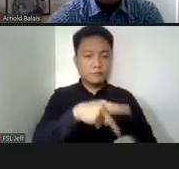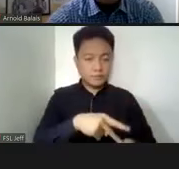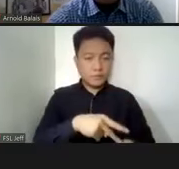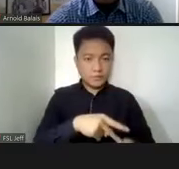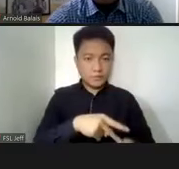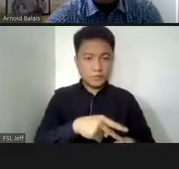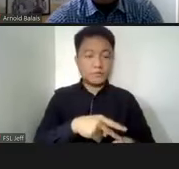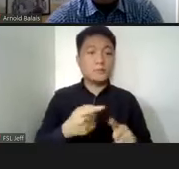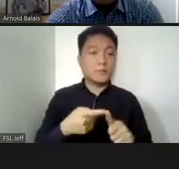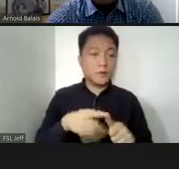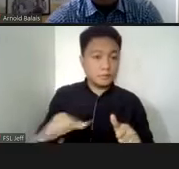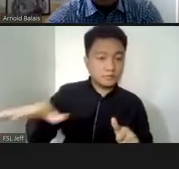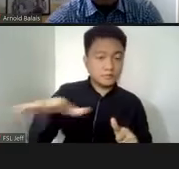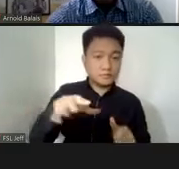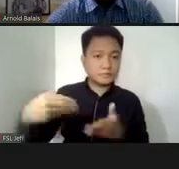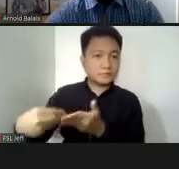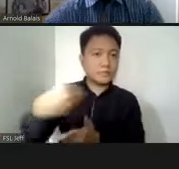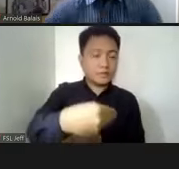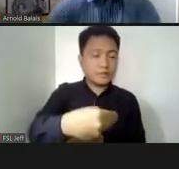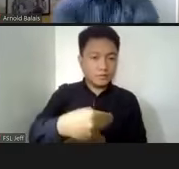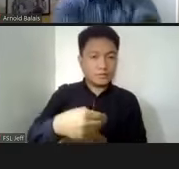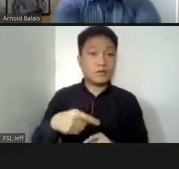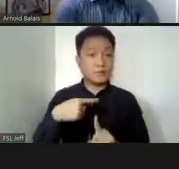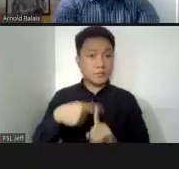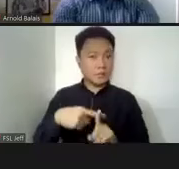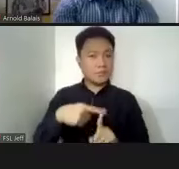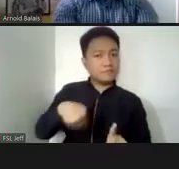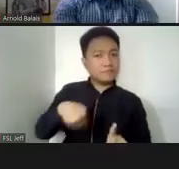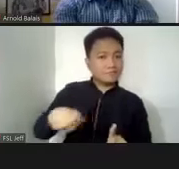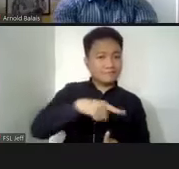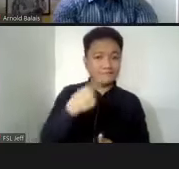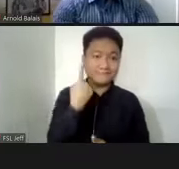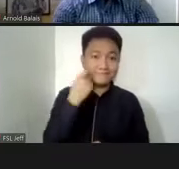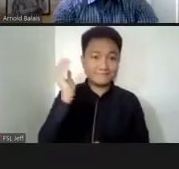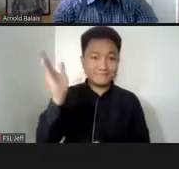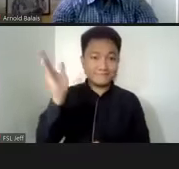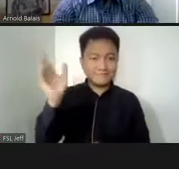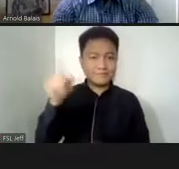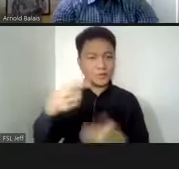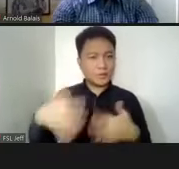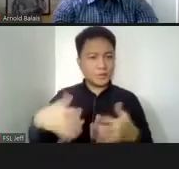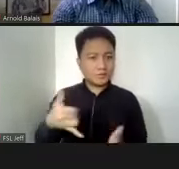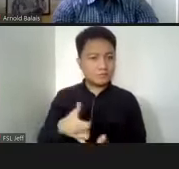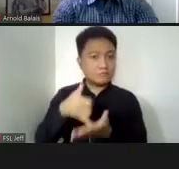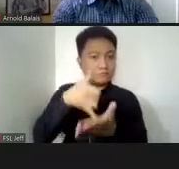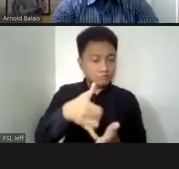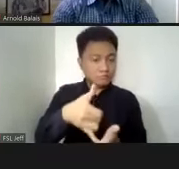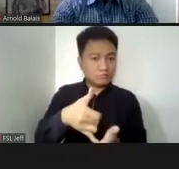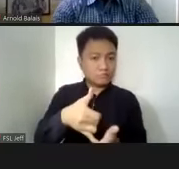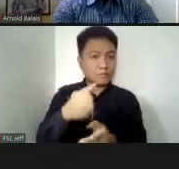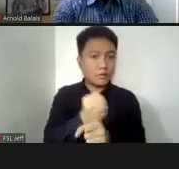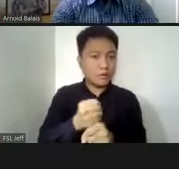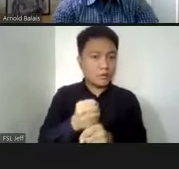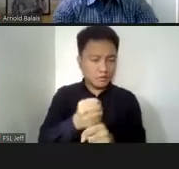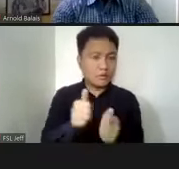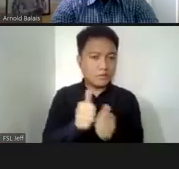no, that the very prestigious award that is now in the news headlines. Okay, thank you so much, Miss Georgie.